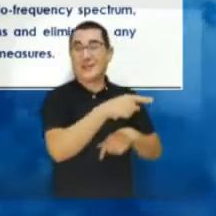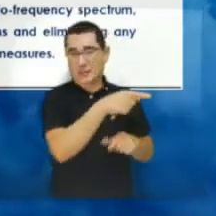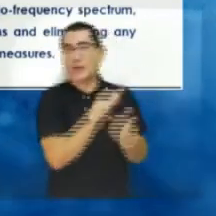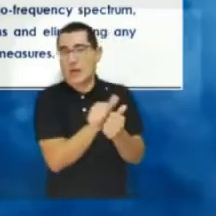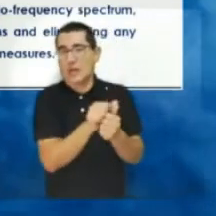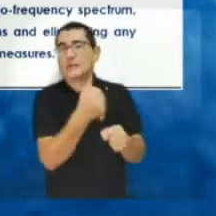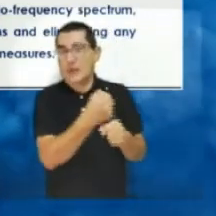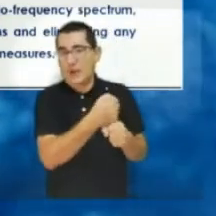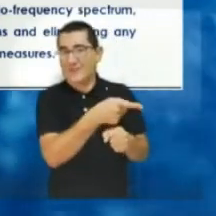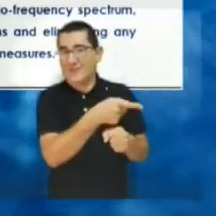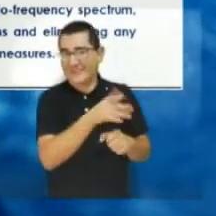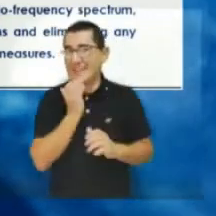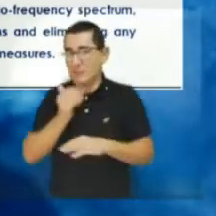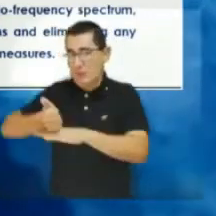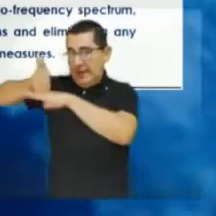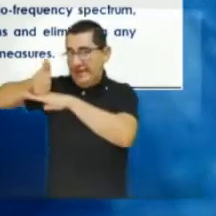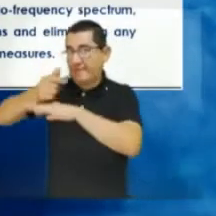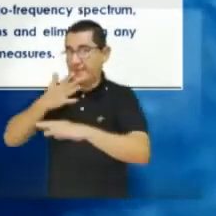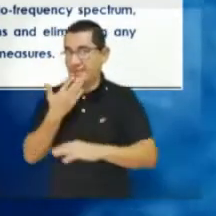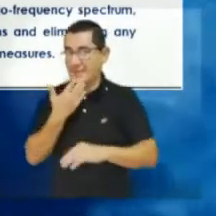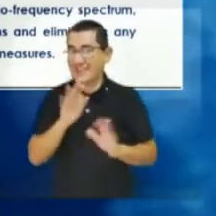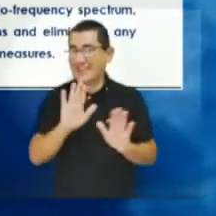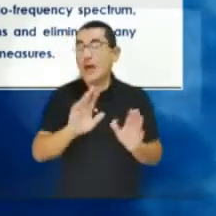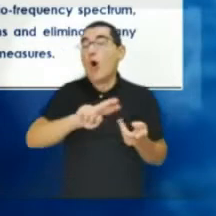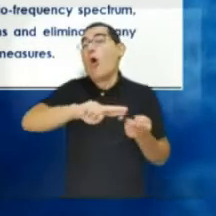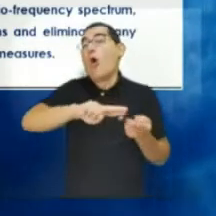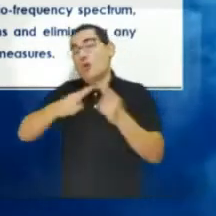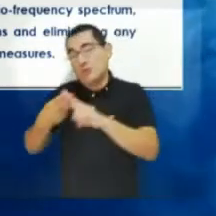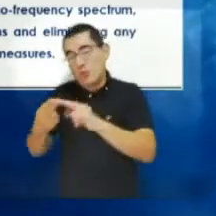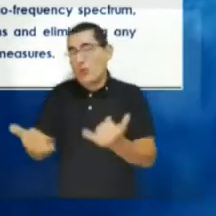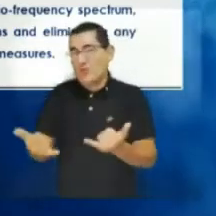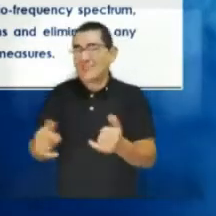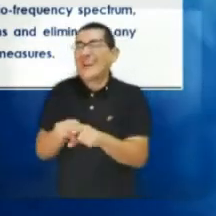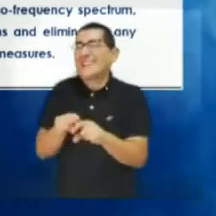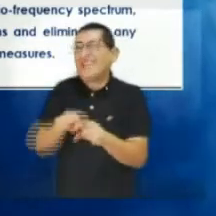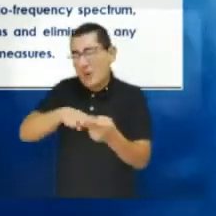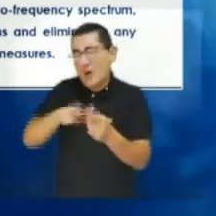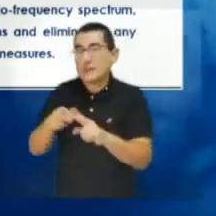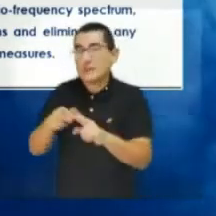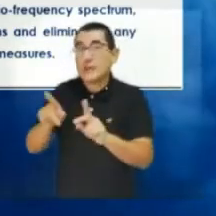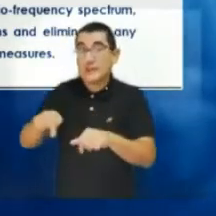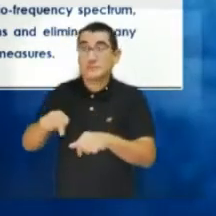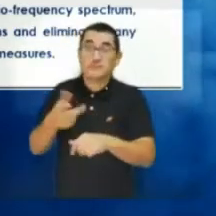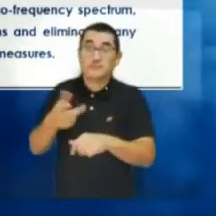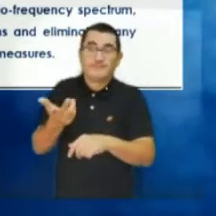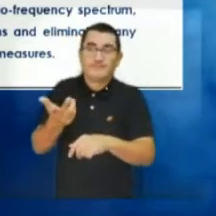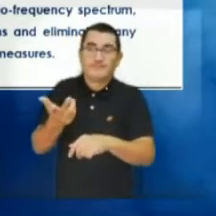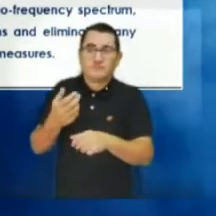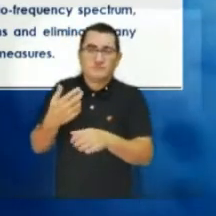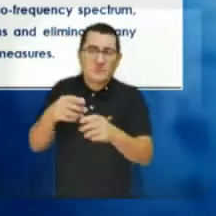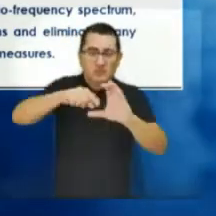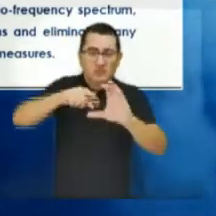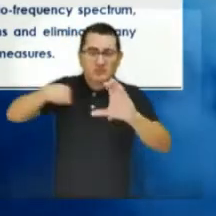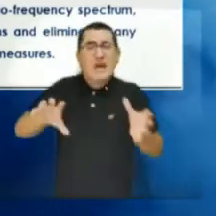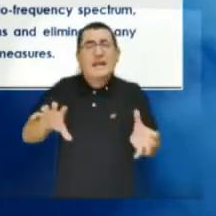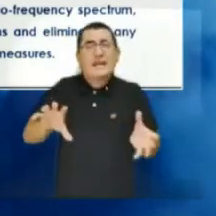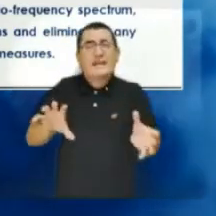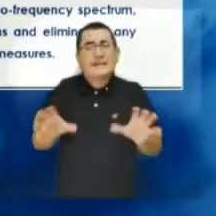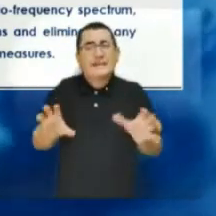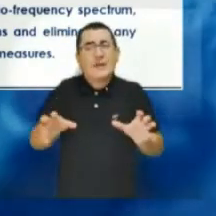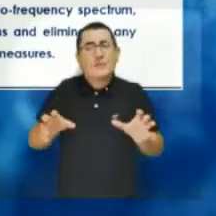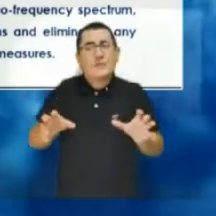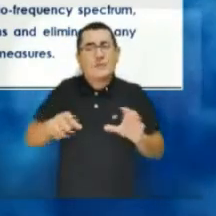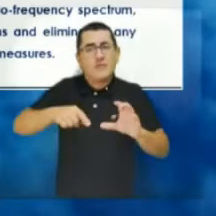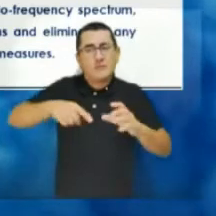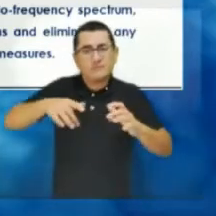to master the electromagnetic space, as important as to secure the physical space or to secure